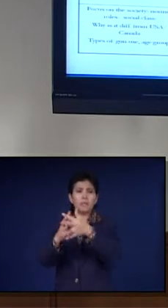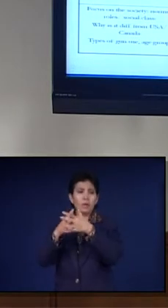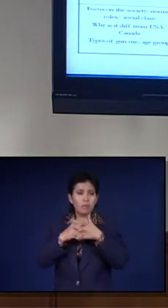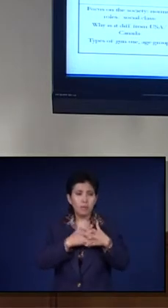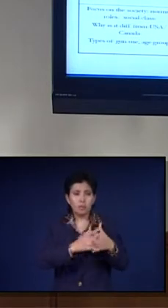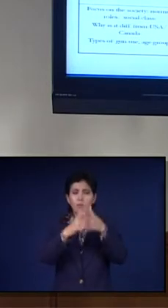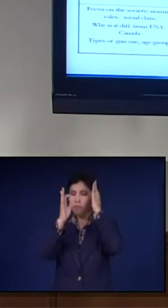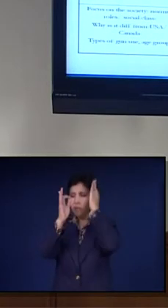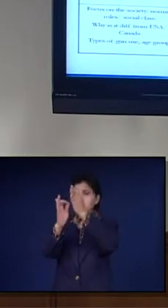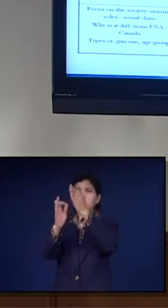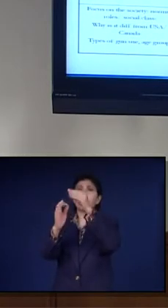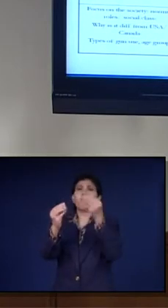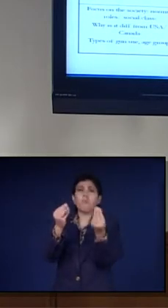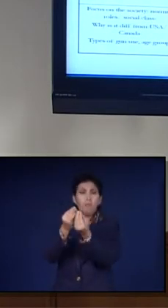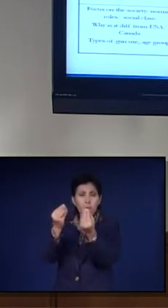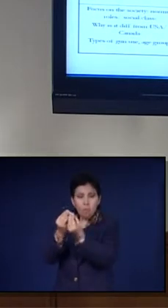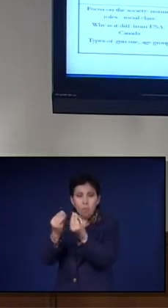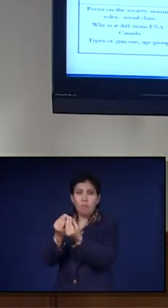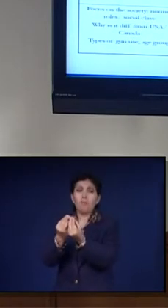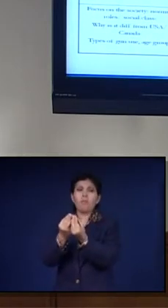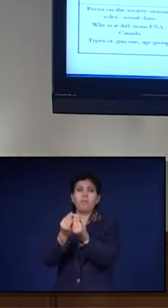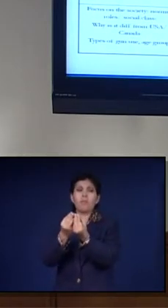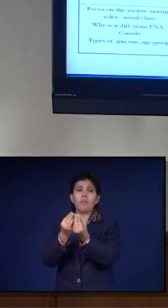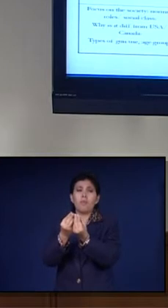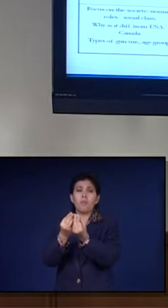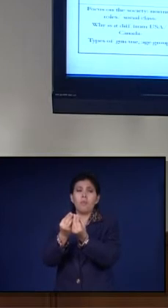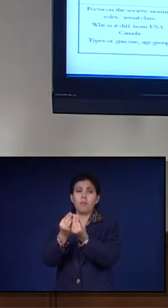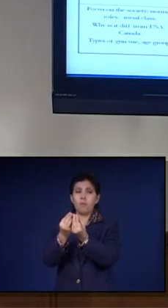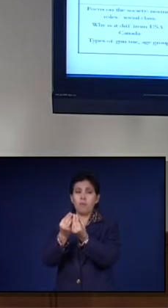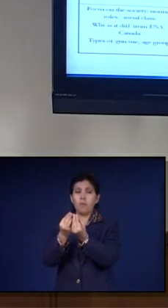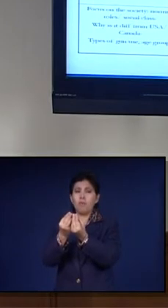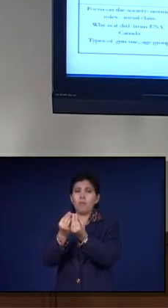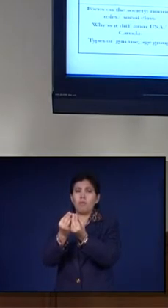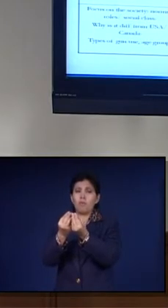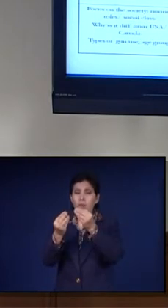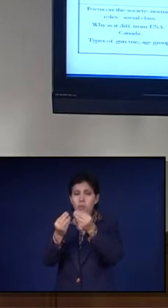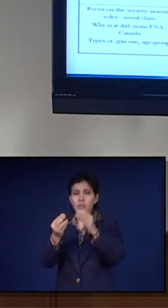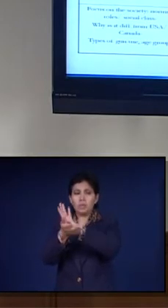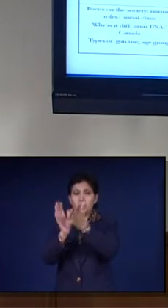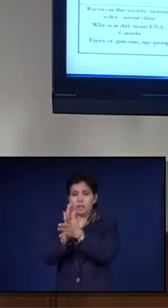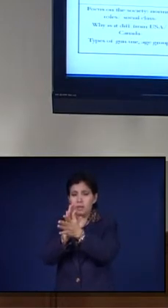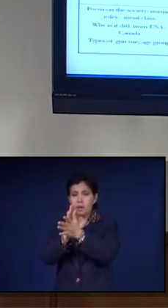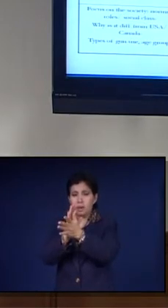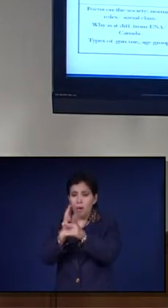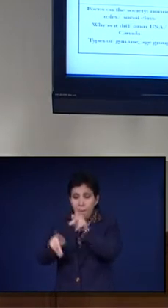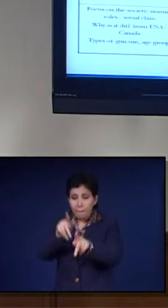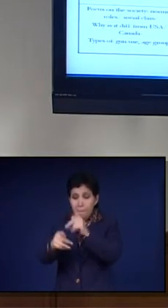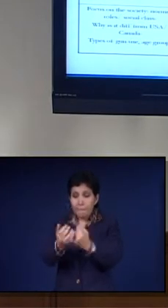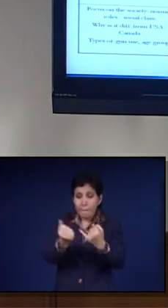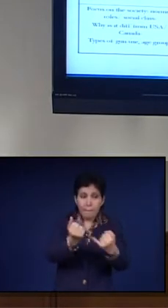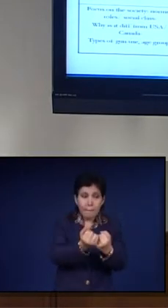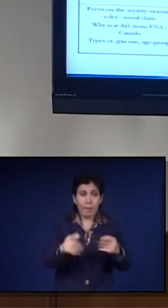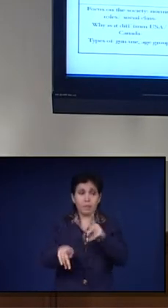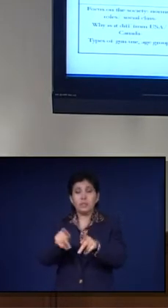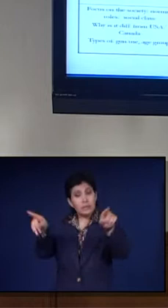reported more gun crimes than in Canada, even though the population, they have the